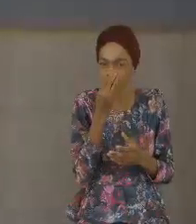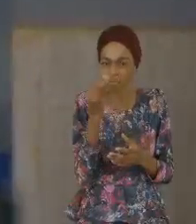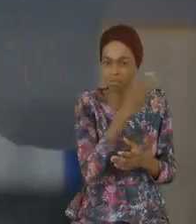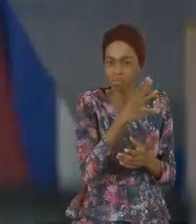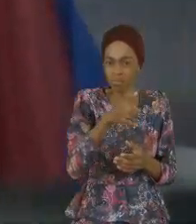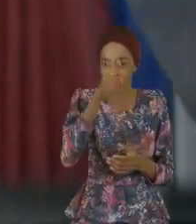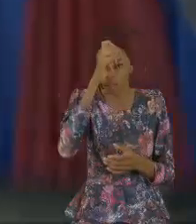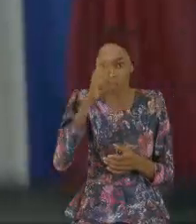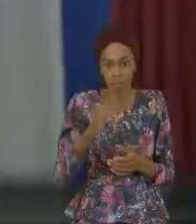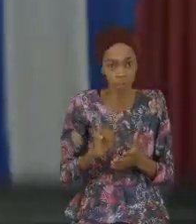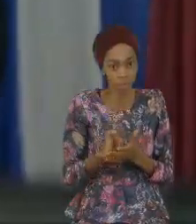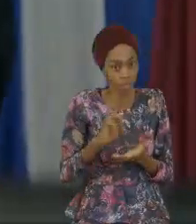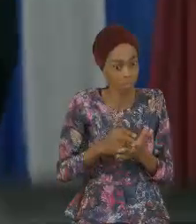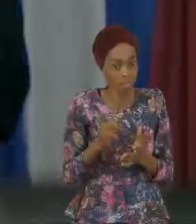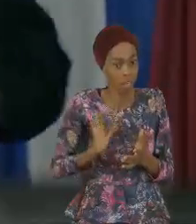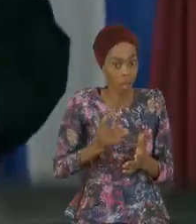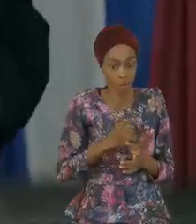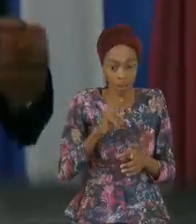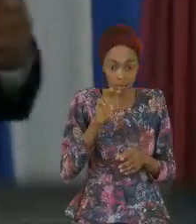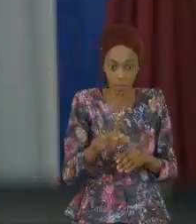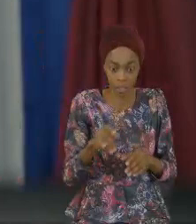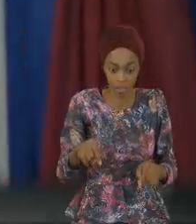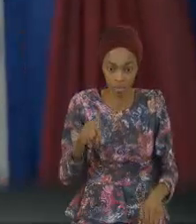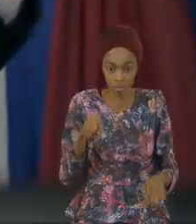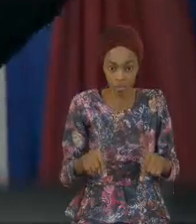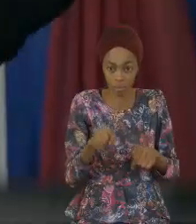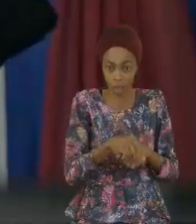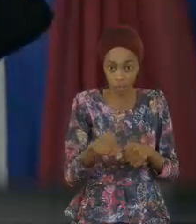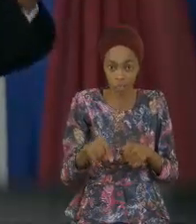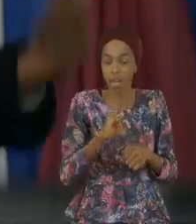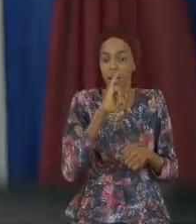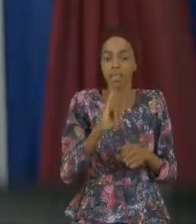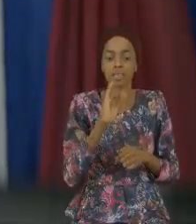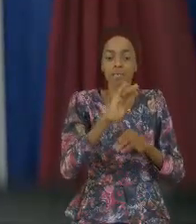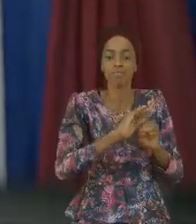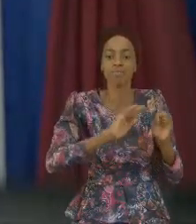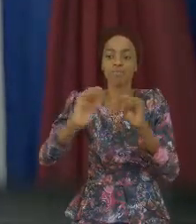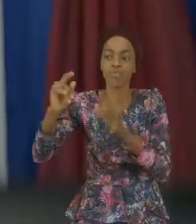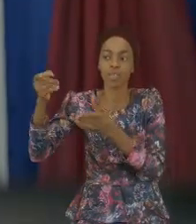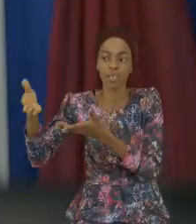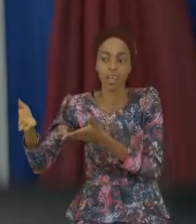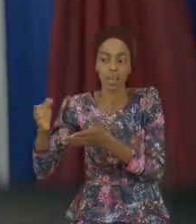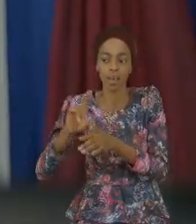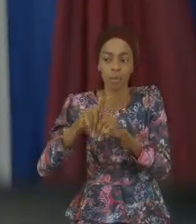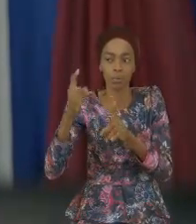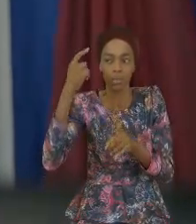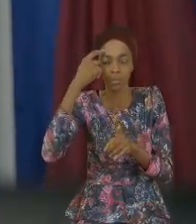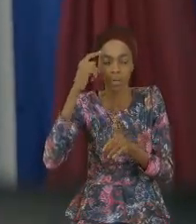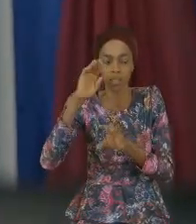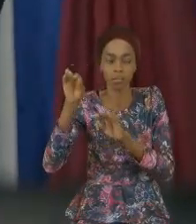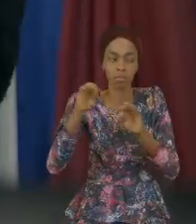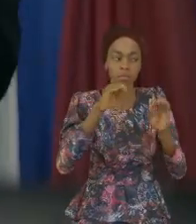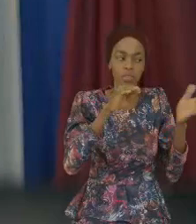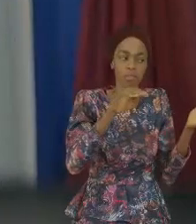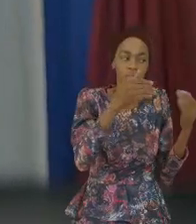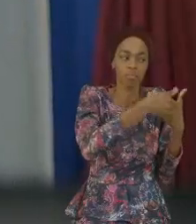are moving in this direction. Our mind is moving in the opposite direction. It's